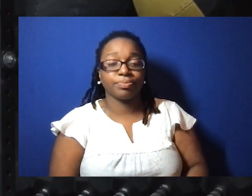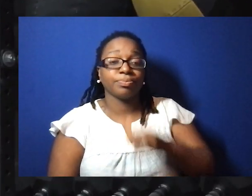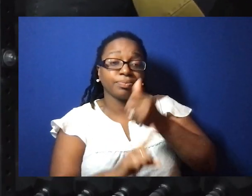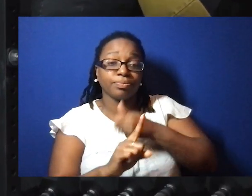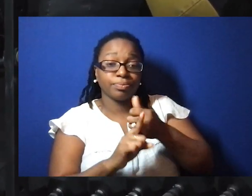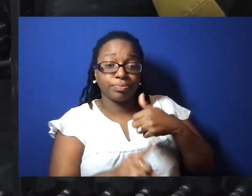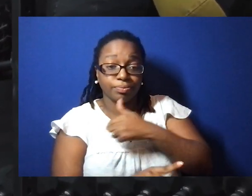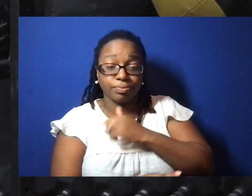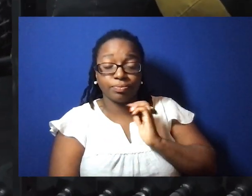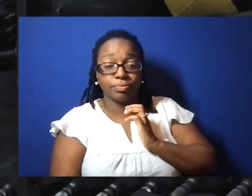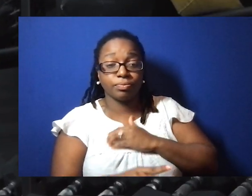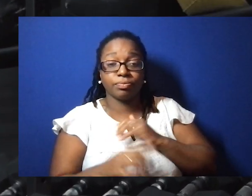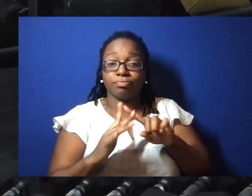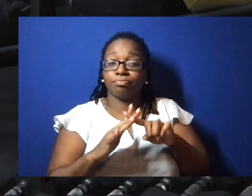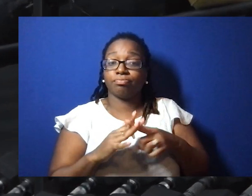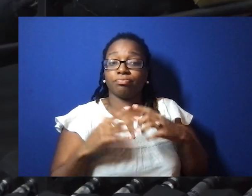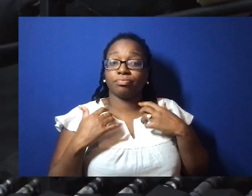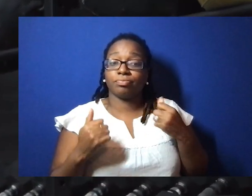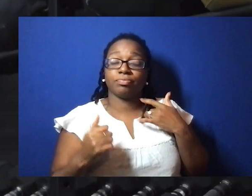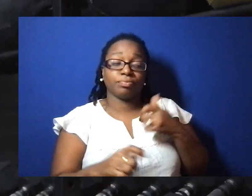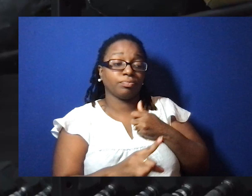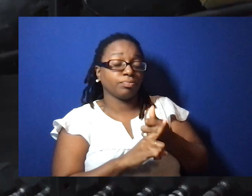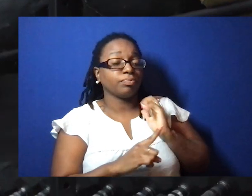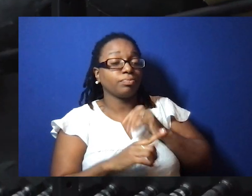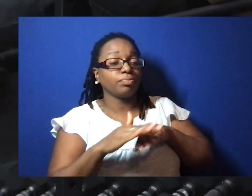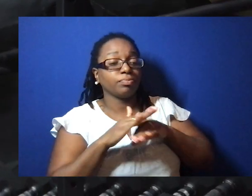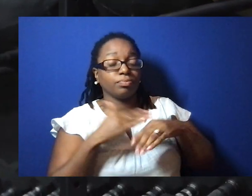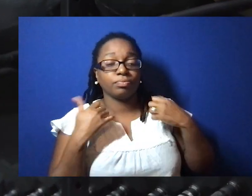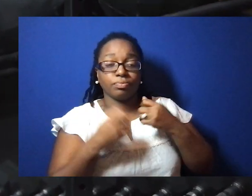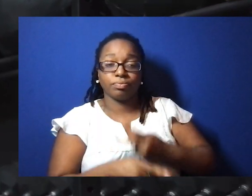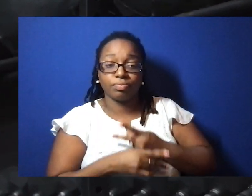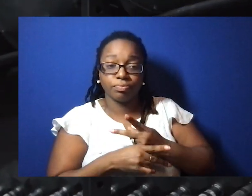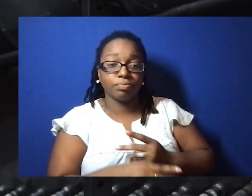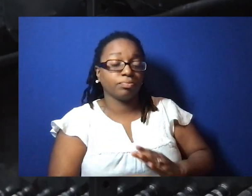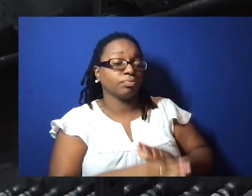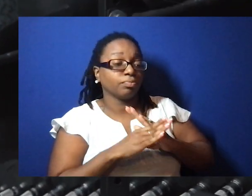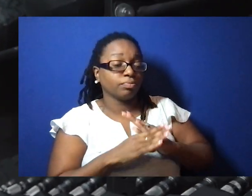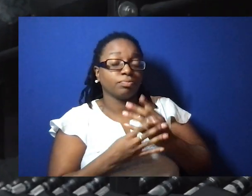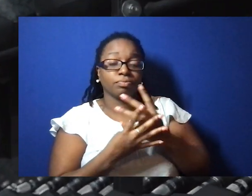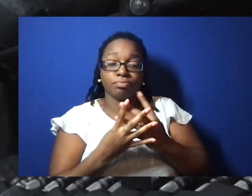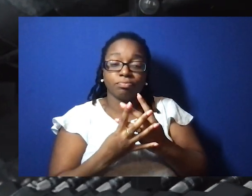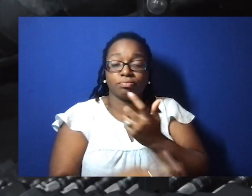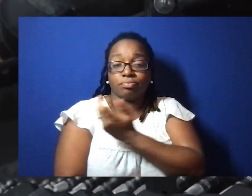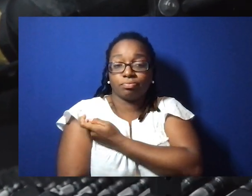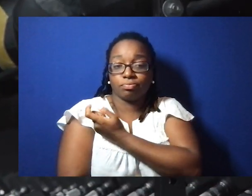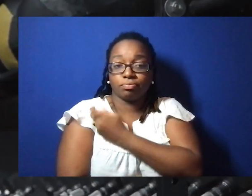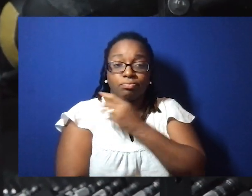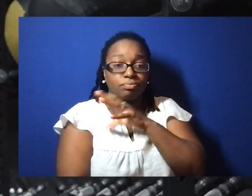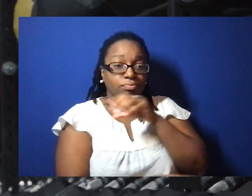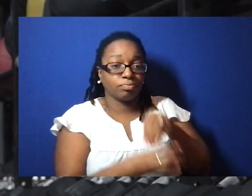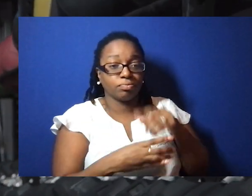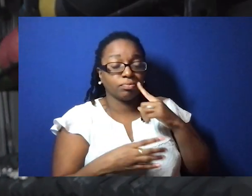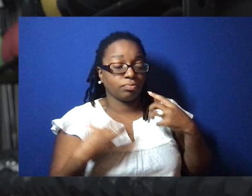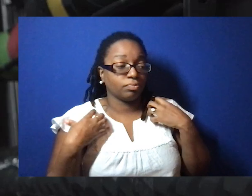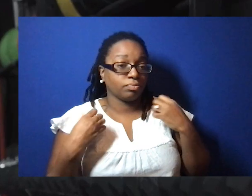For each of us, our baseline health is impacted by our access to healthcare, preventative screenings and vaccines, and